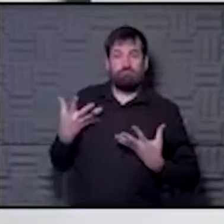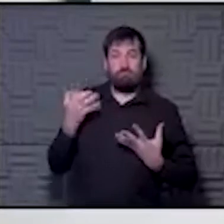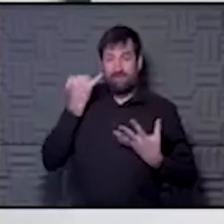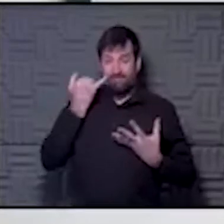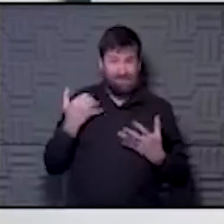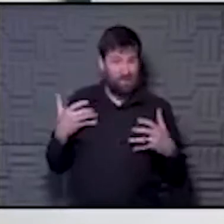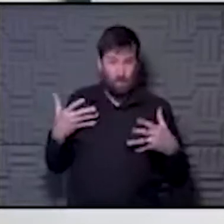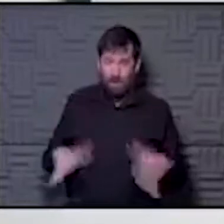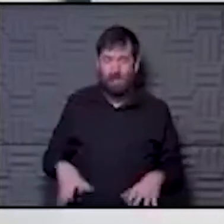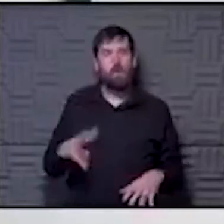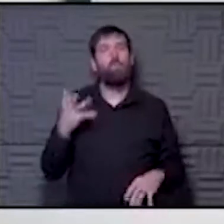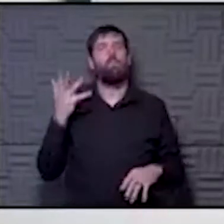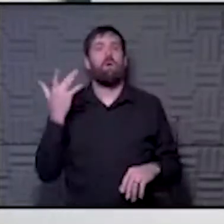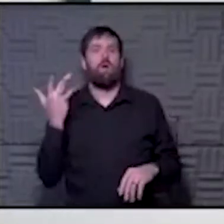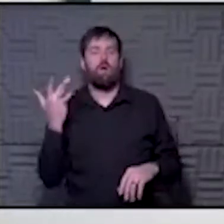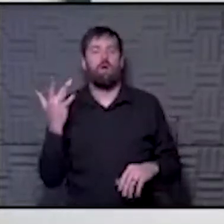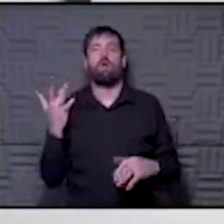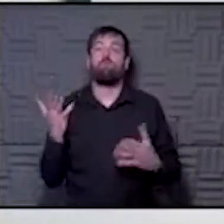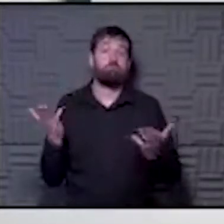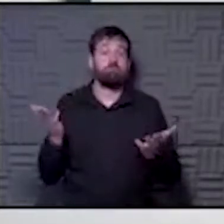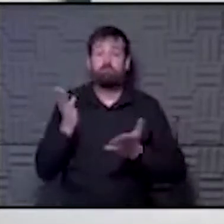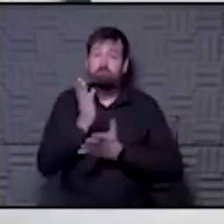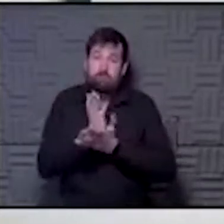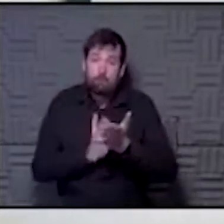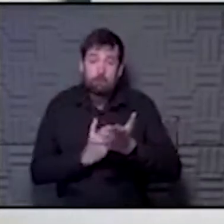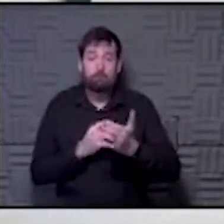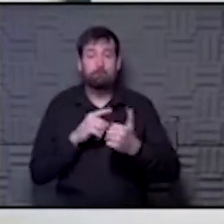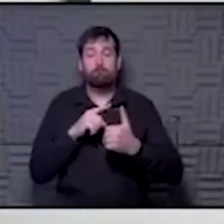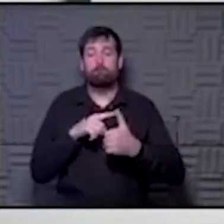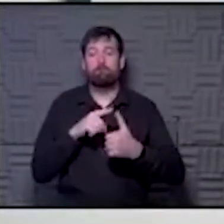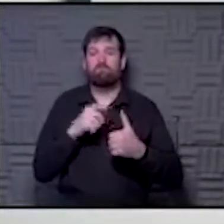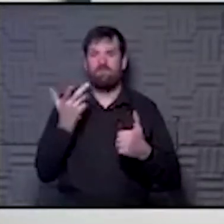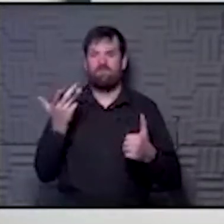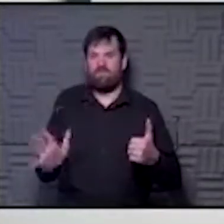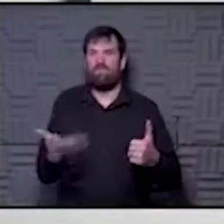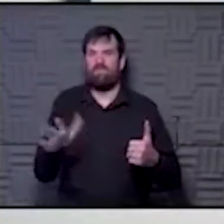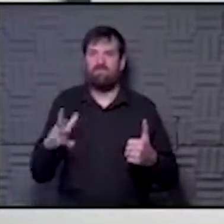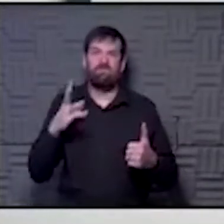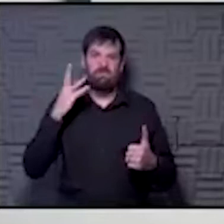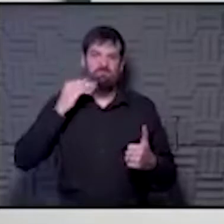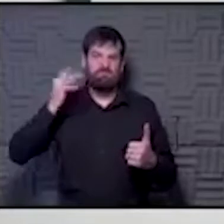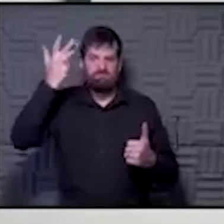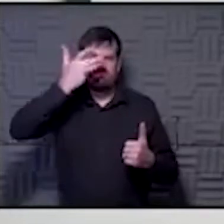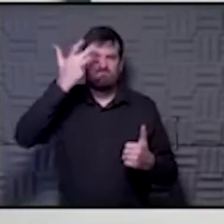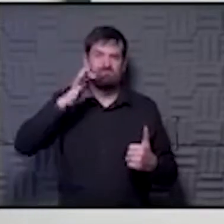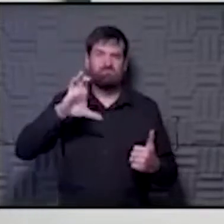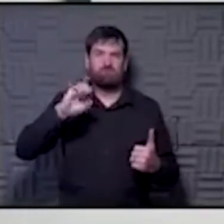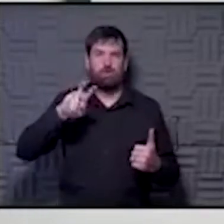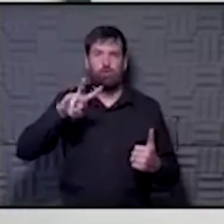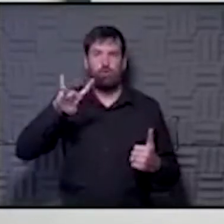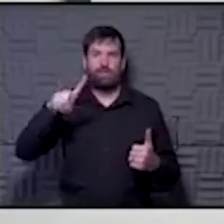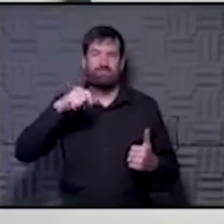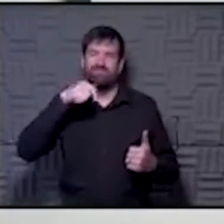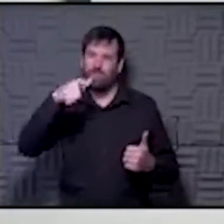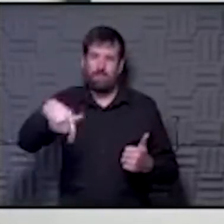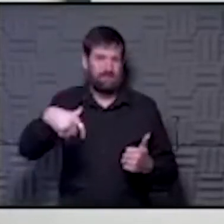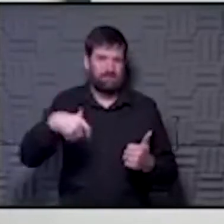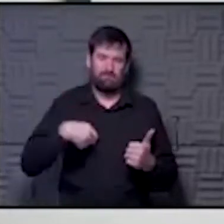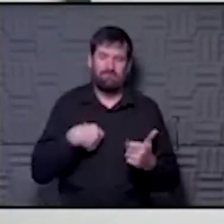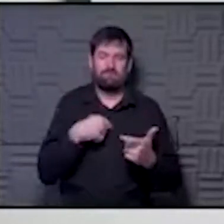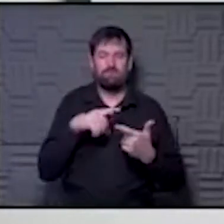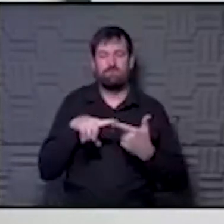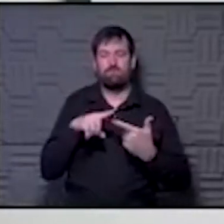to. And some of it is they had COVID earlier in the year and felt like it was unnecessary. Some of them